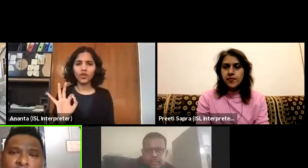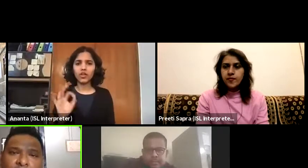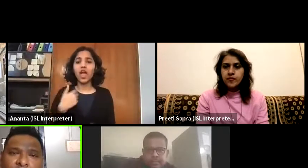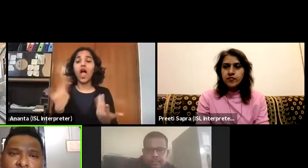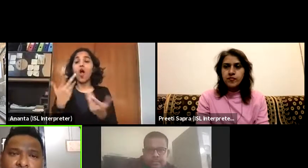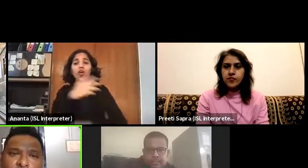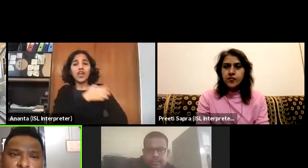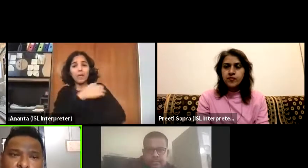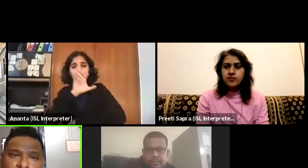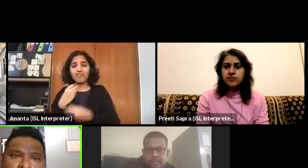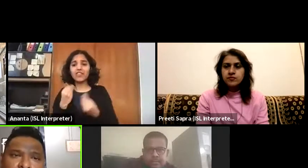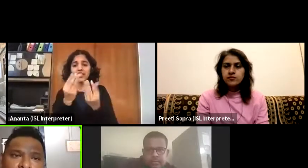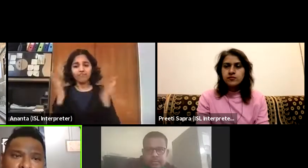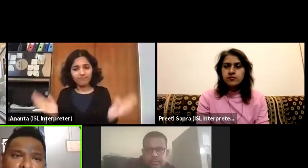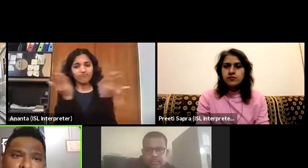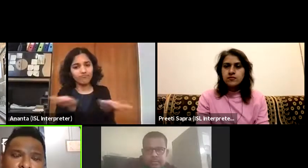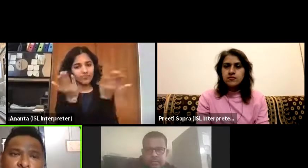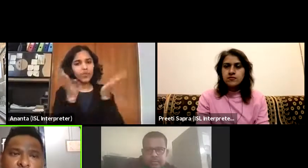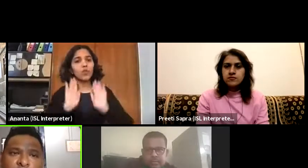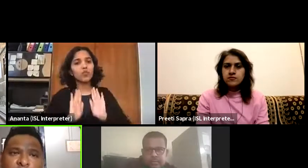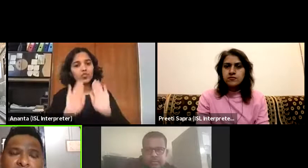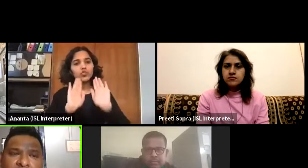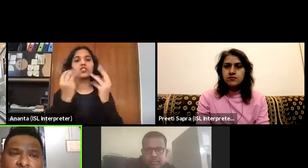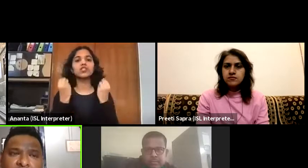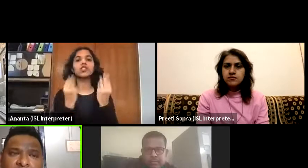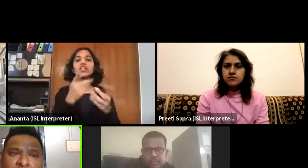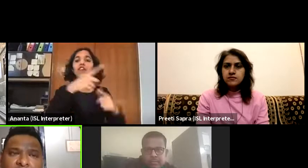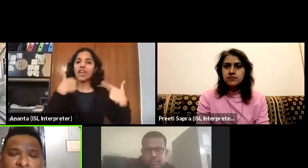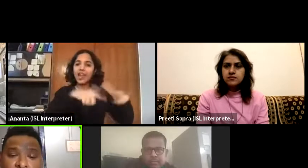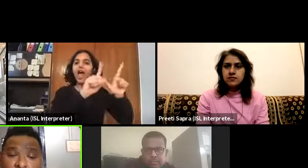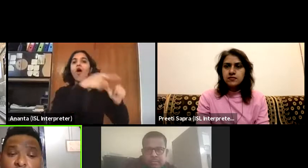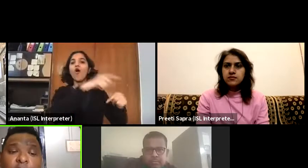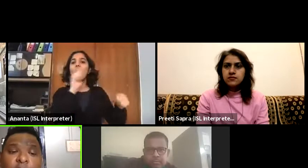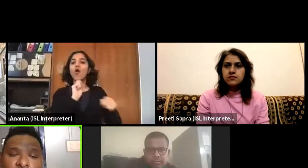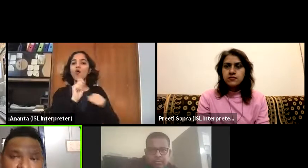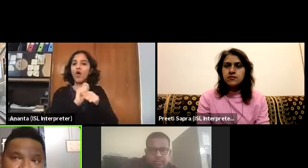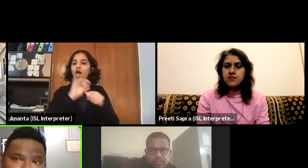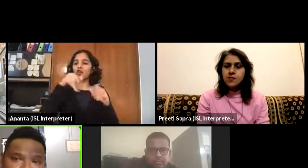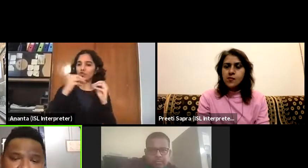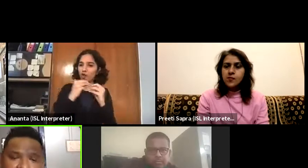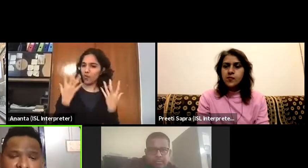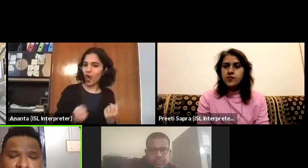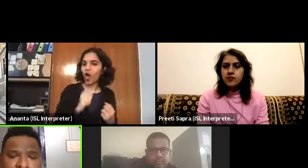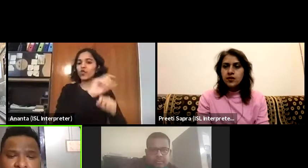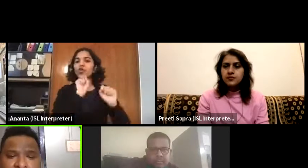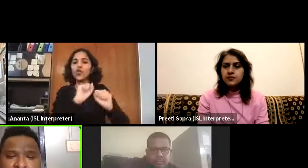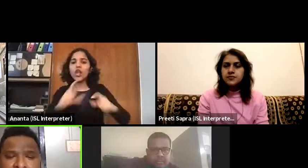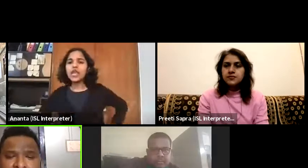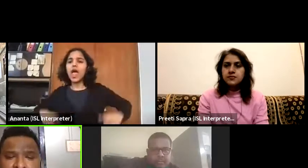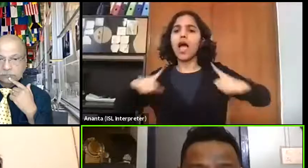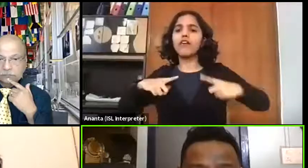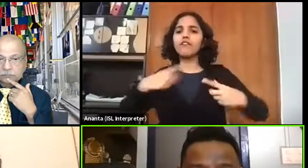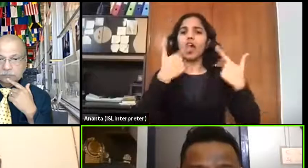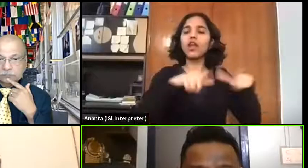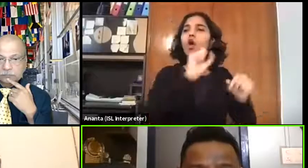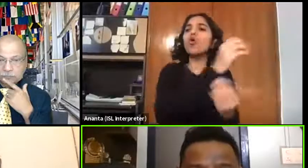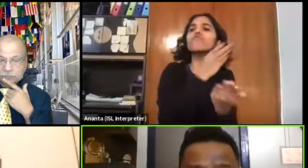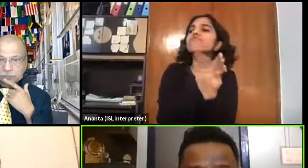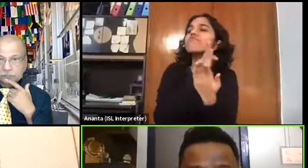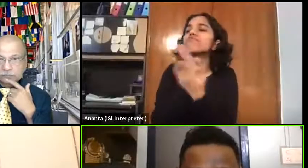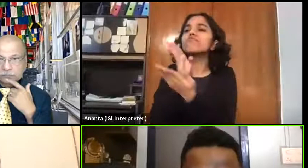them to to pursue their livelihood that they want to in the areas that they